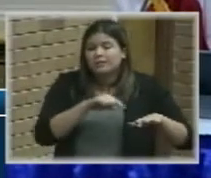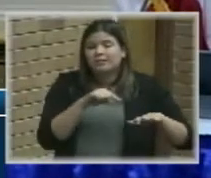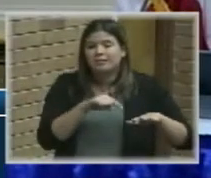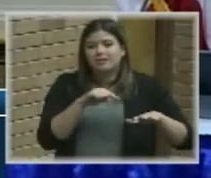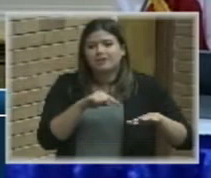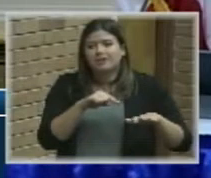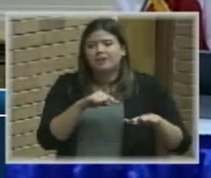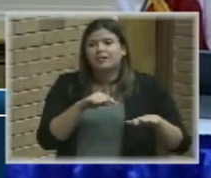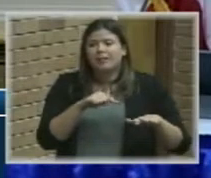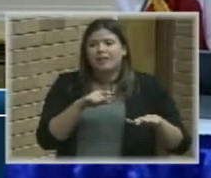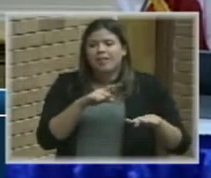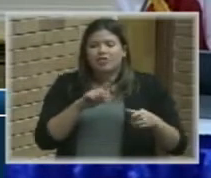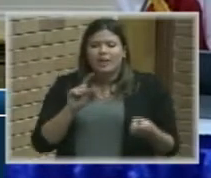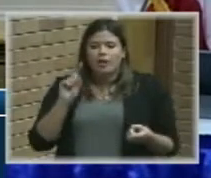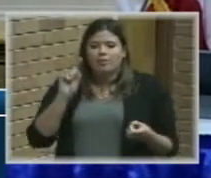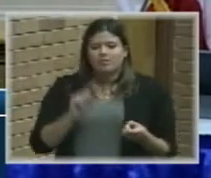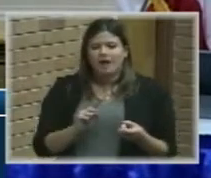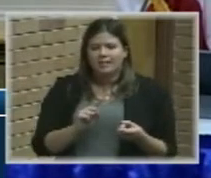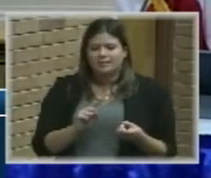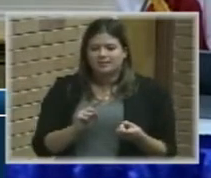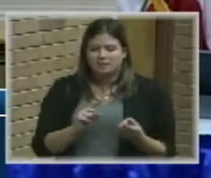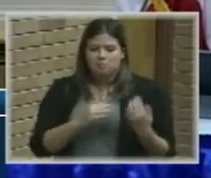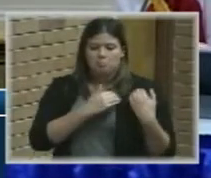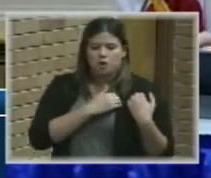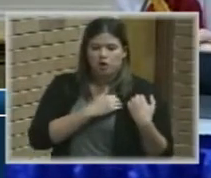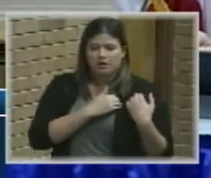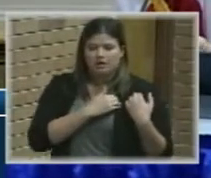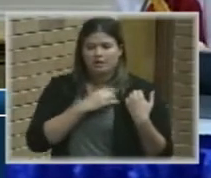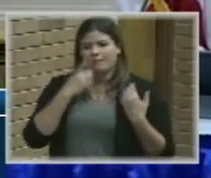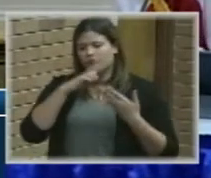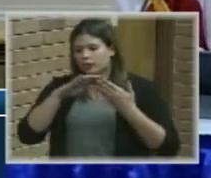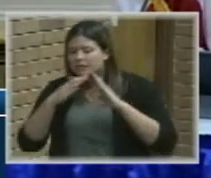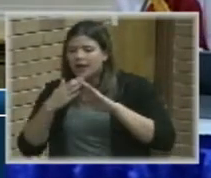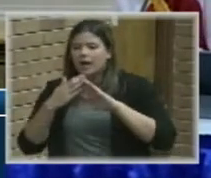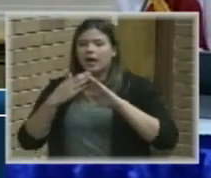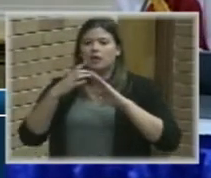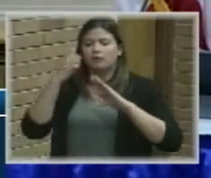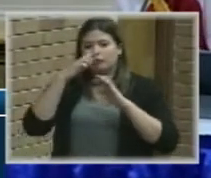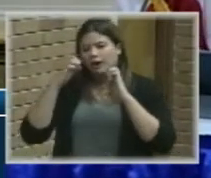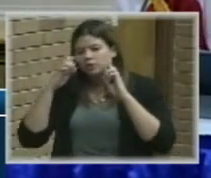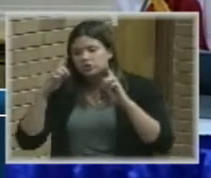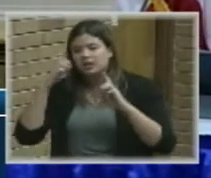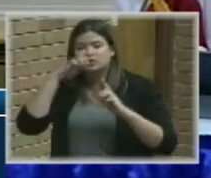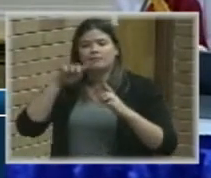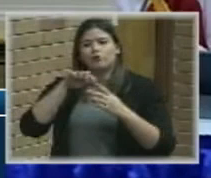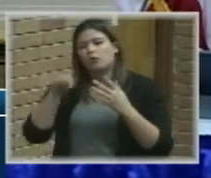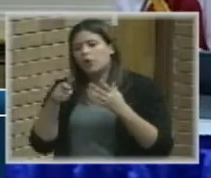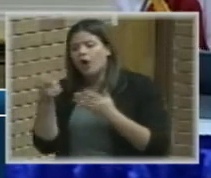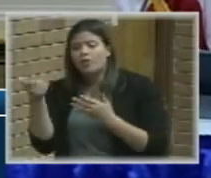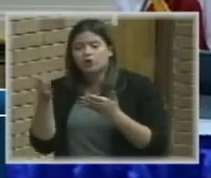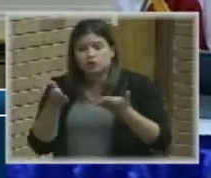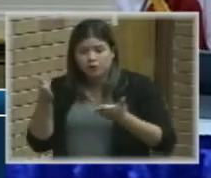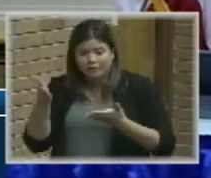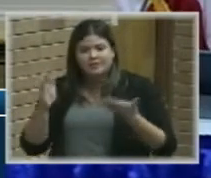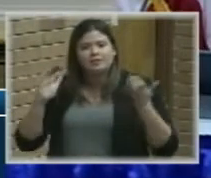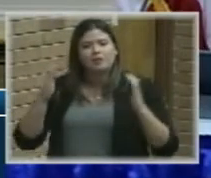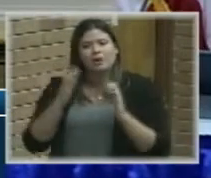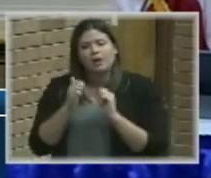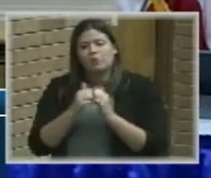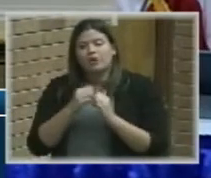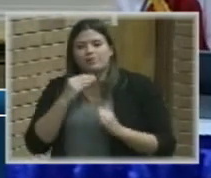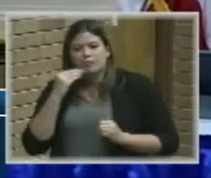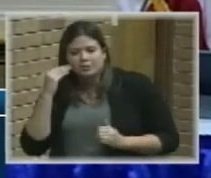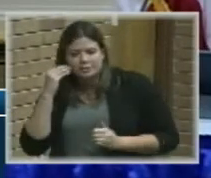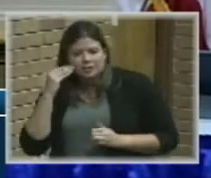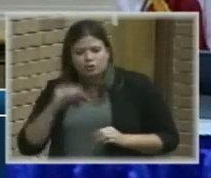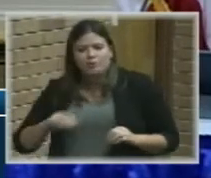impose less of a burden on town and education and other services than residential properties.